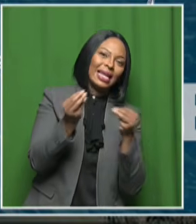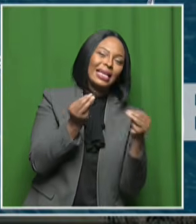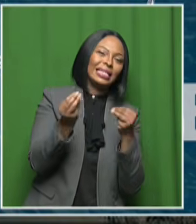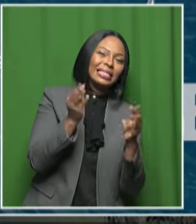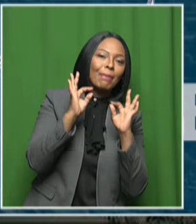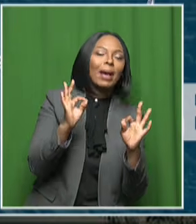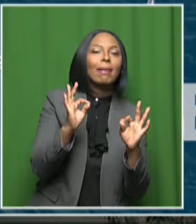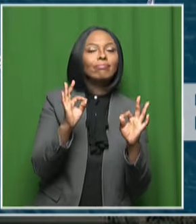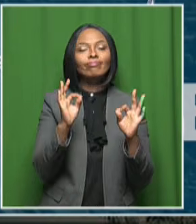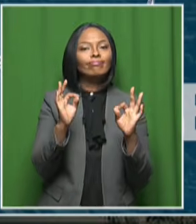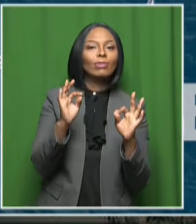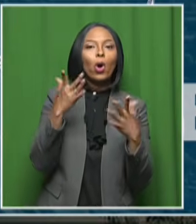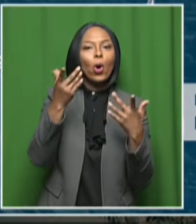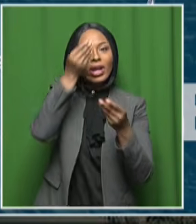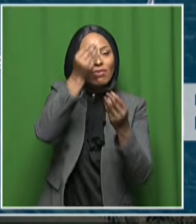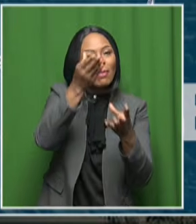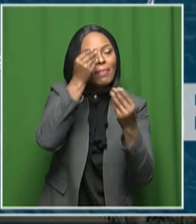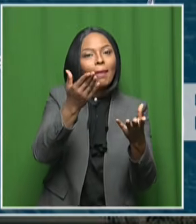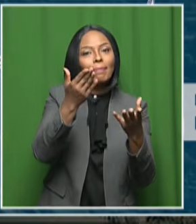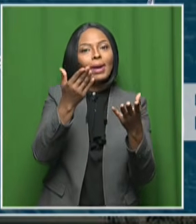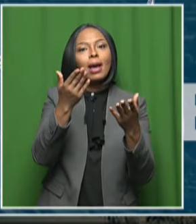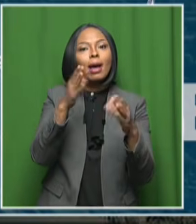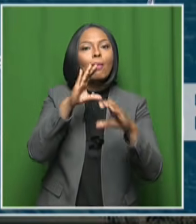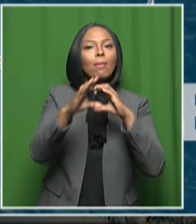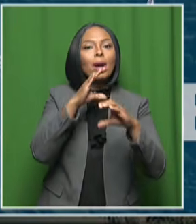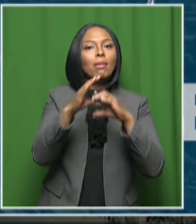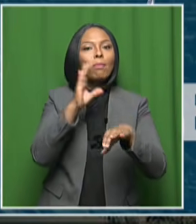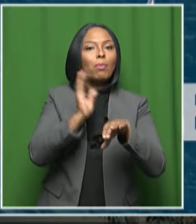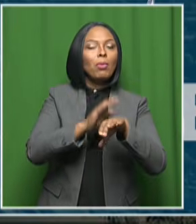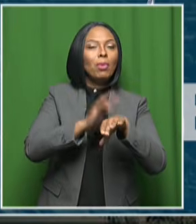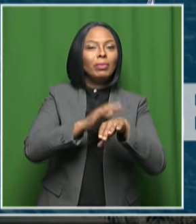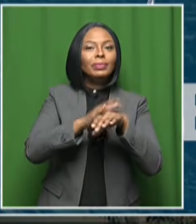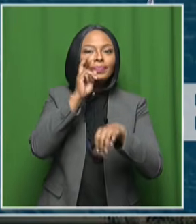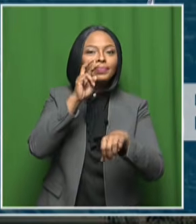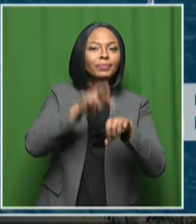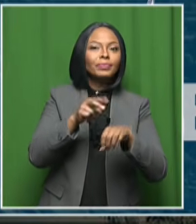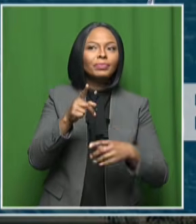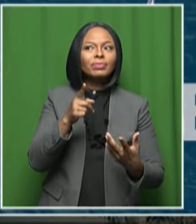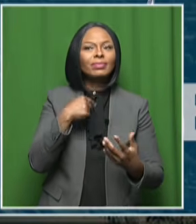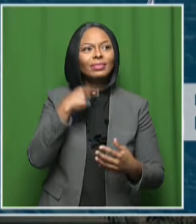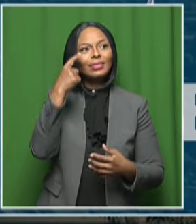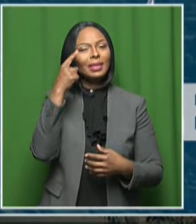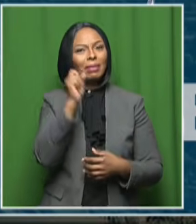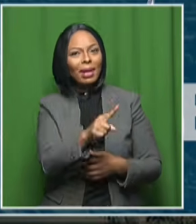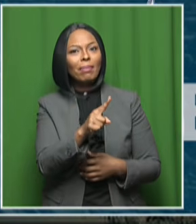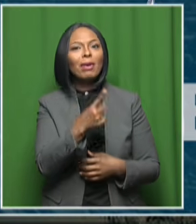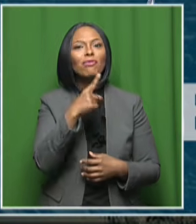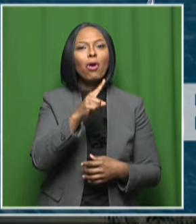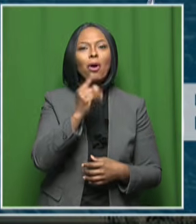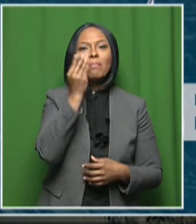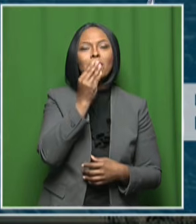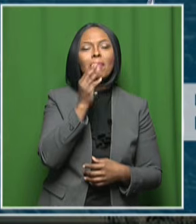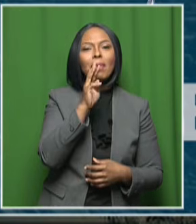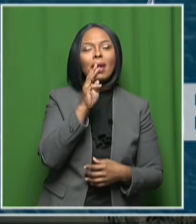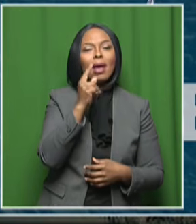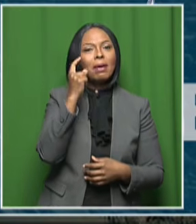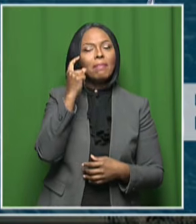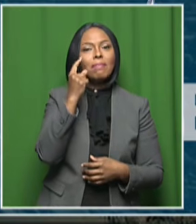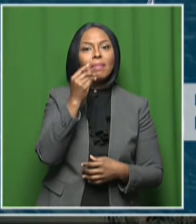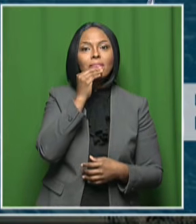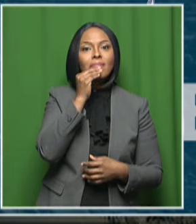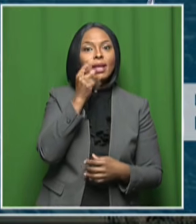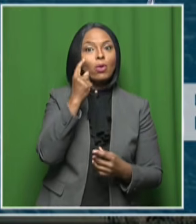a say over. I think there might have been a bit more cancellations, but remember, these are homes that